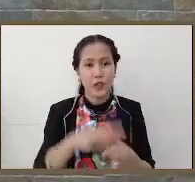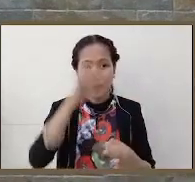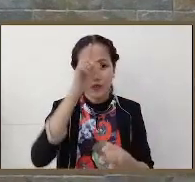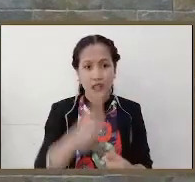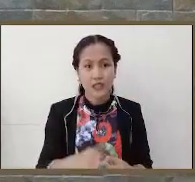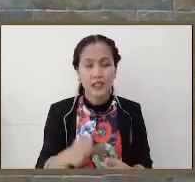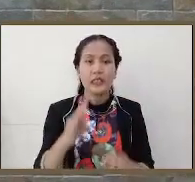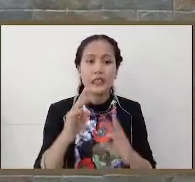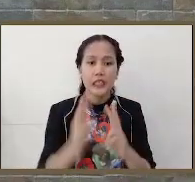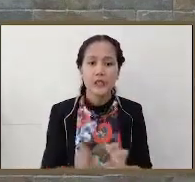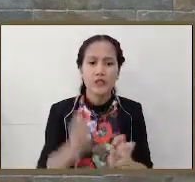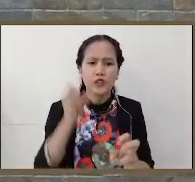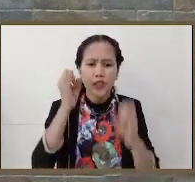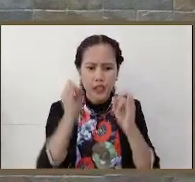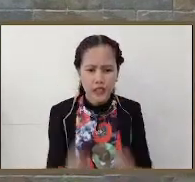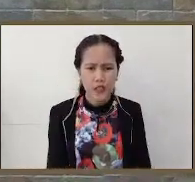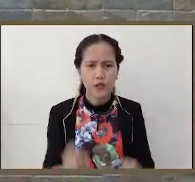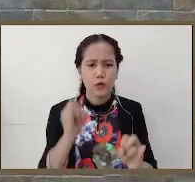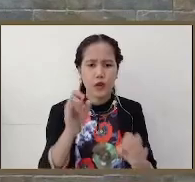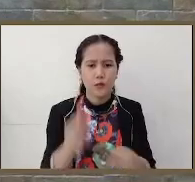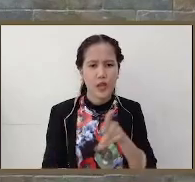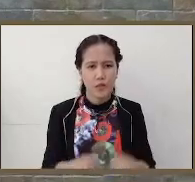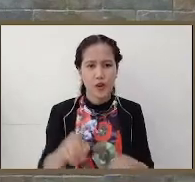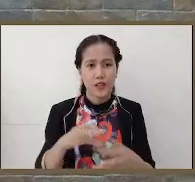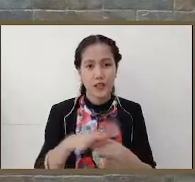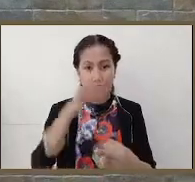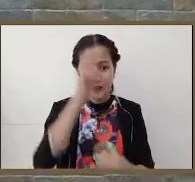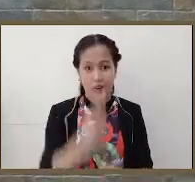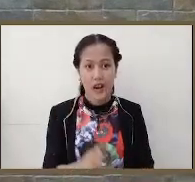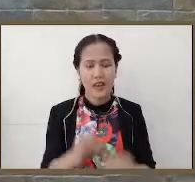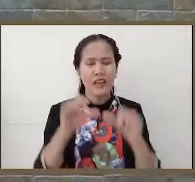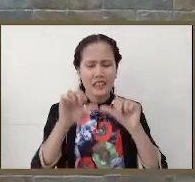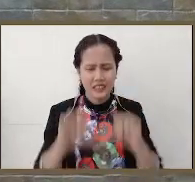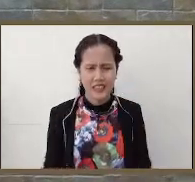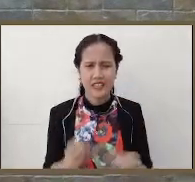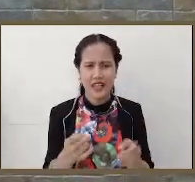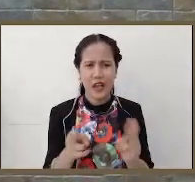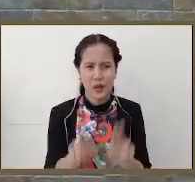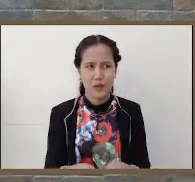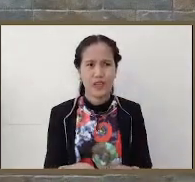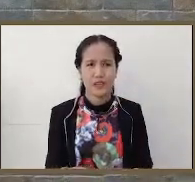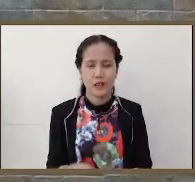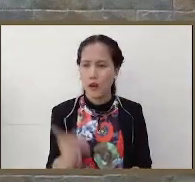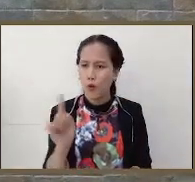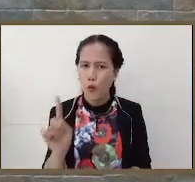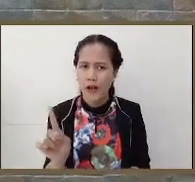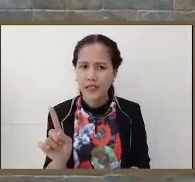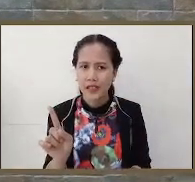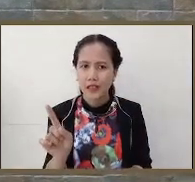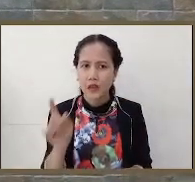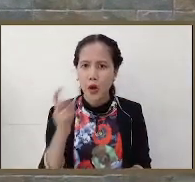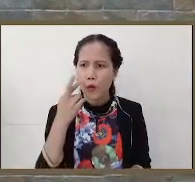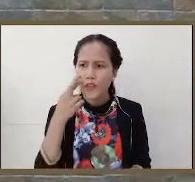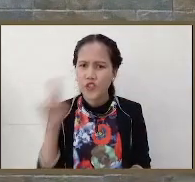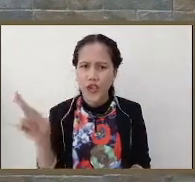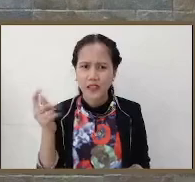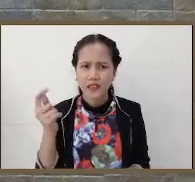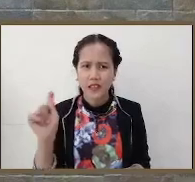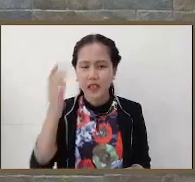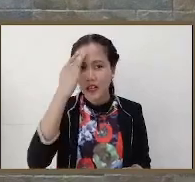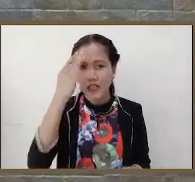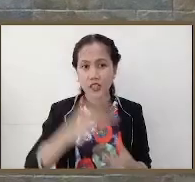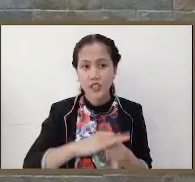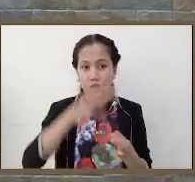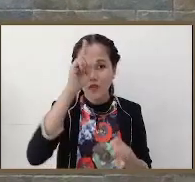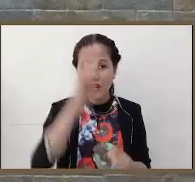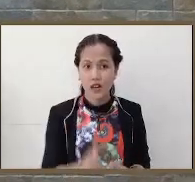individual people of God. You see, it could happen to the people of God na ano, ma-reject yung knowledge ng Diyos. Sabi ng Biblia,